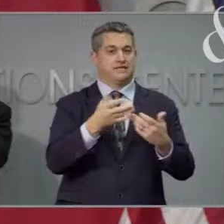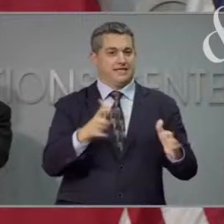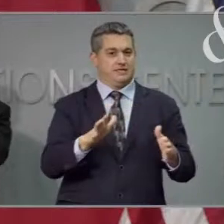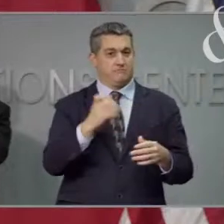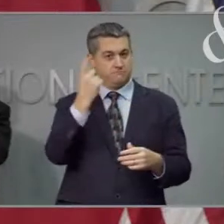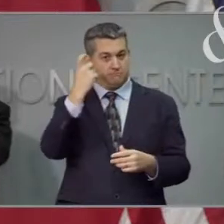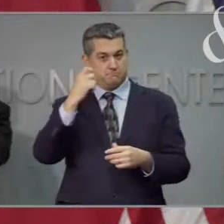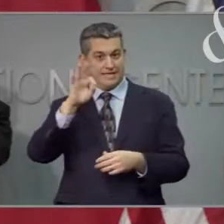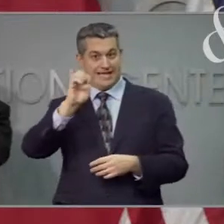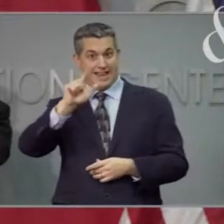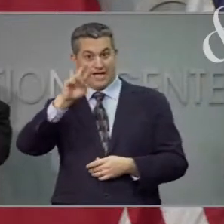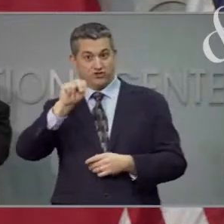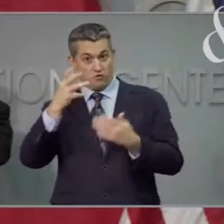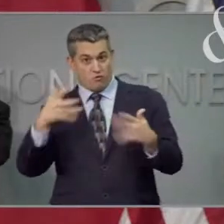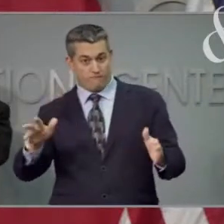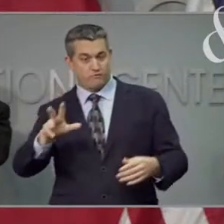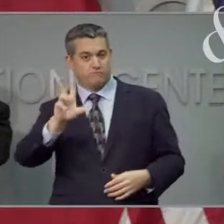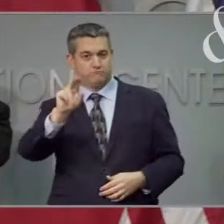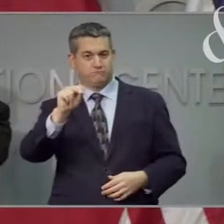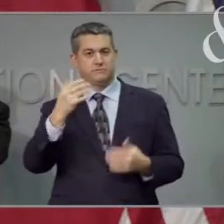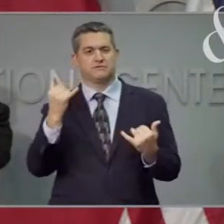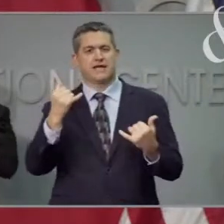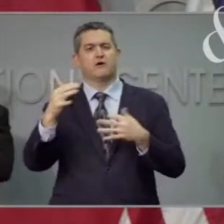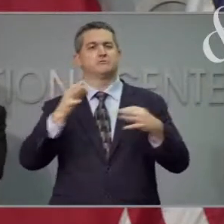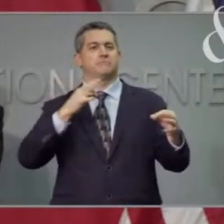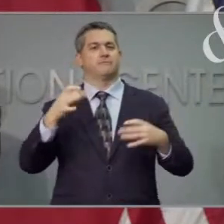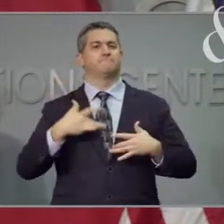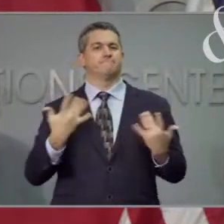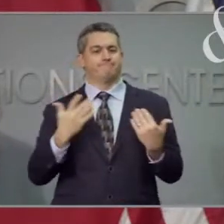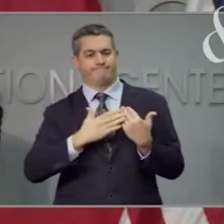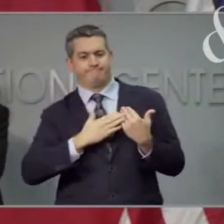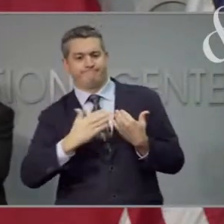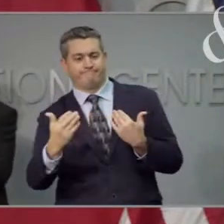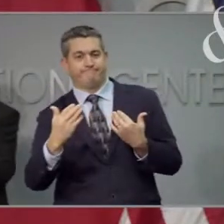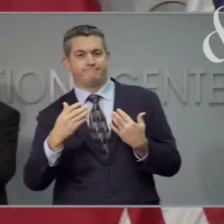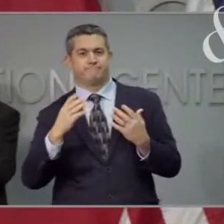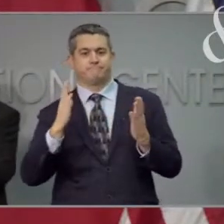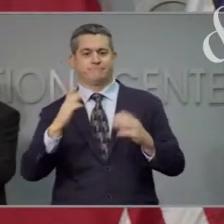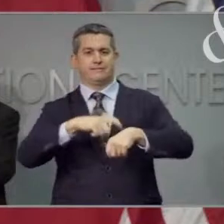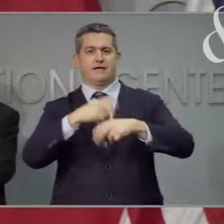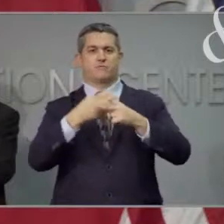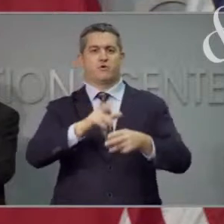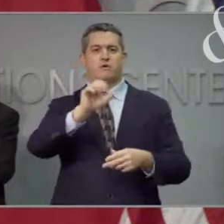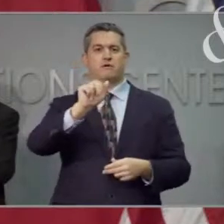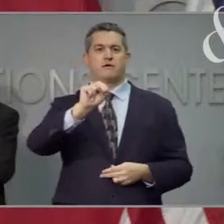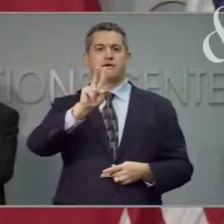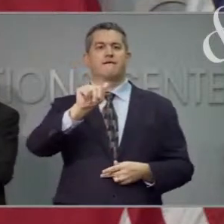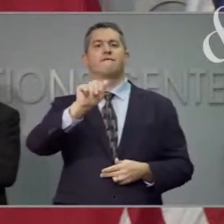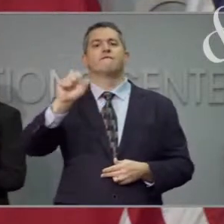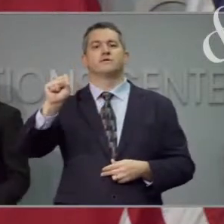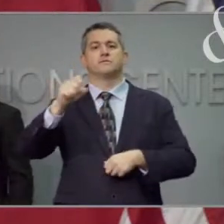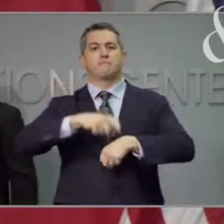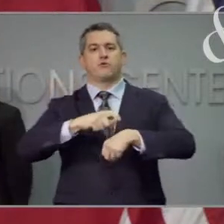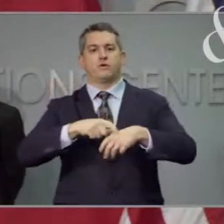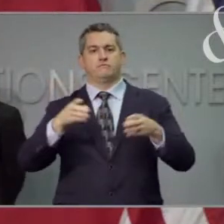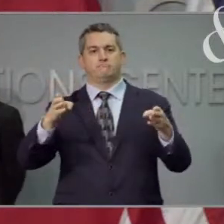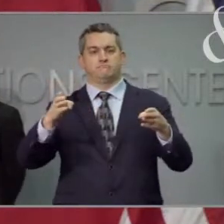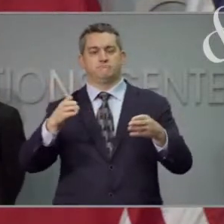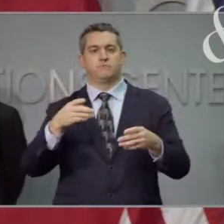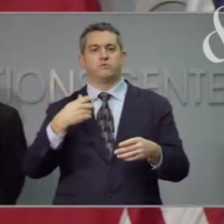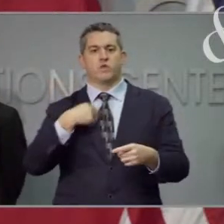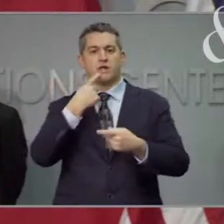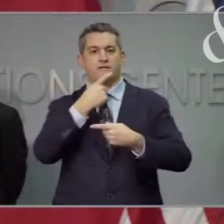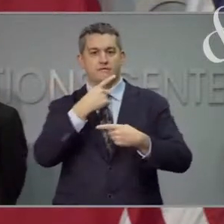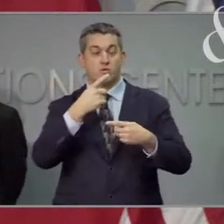over. We want to explain what takes place now and throughout our canvass period until we certify the election and announce